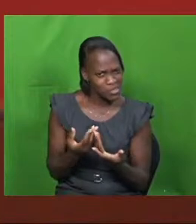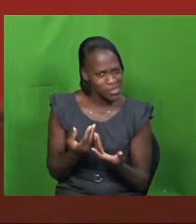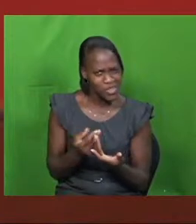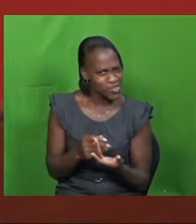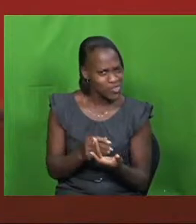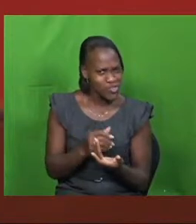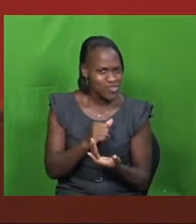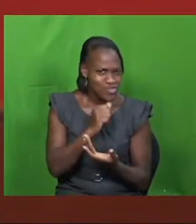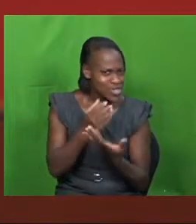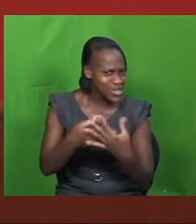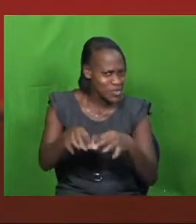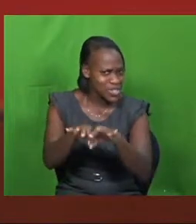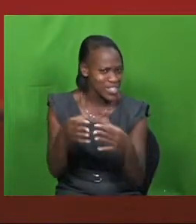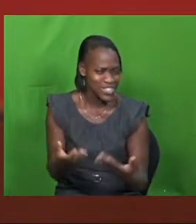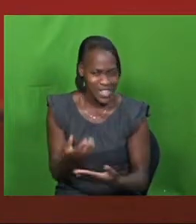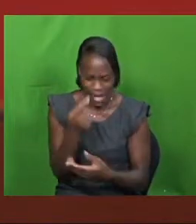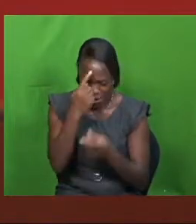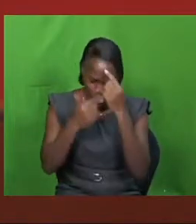all.